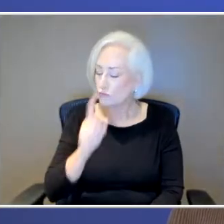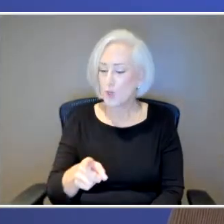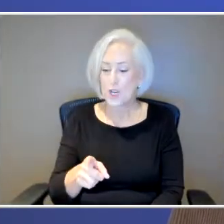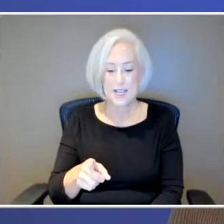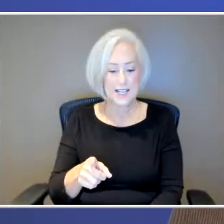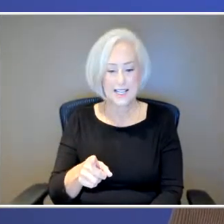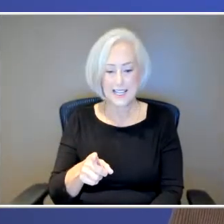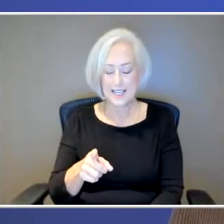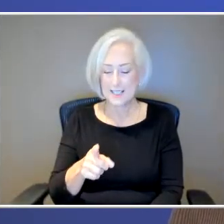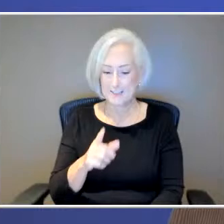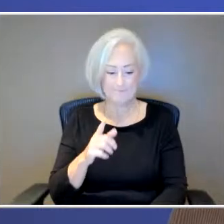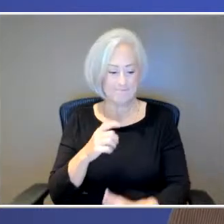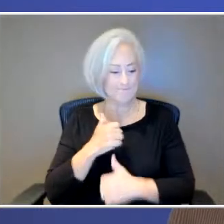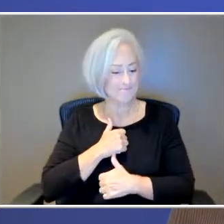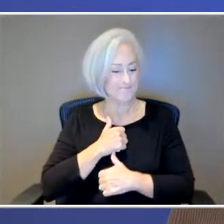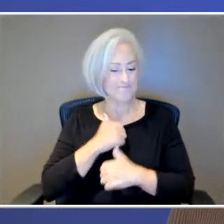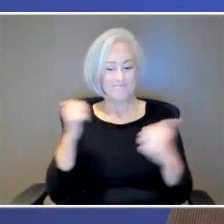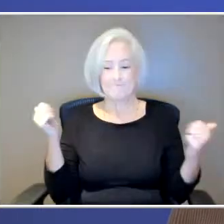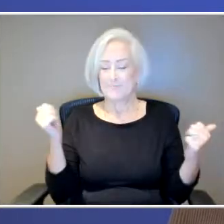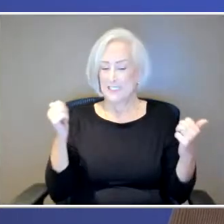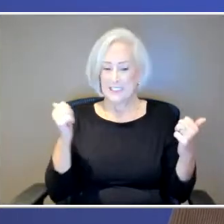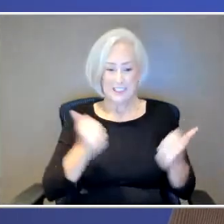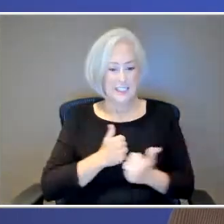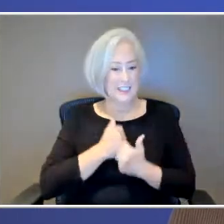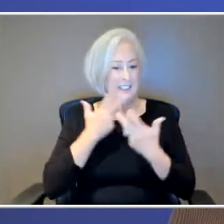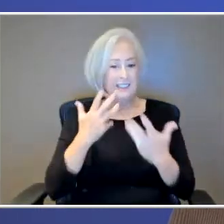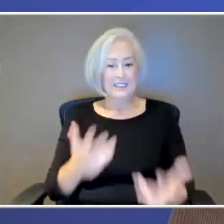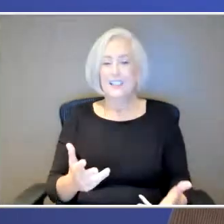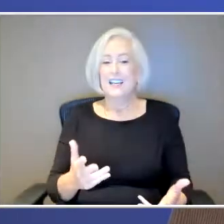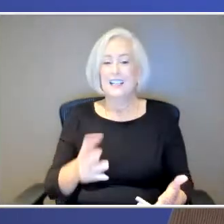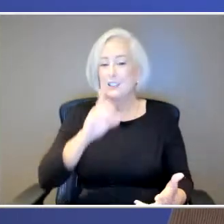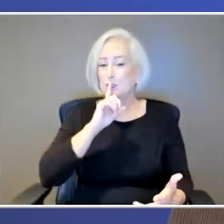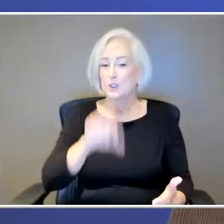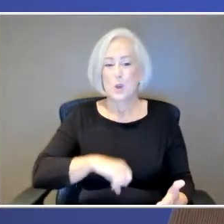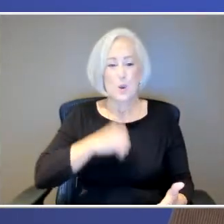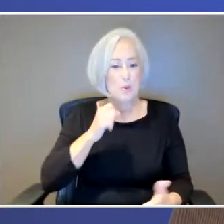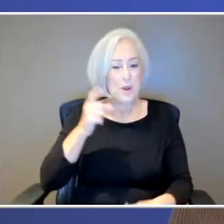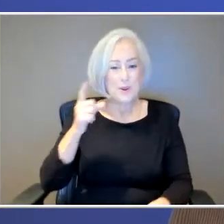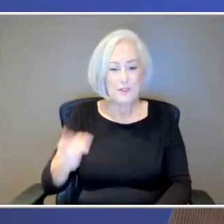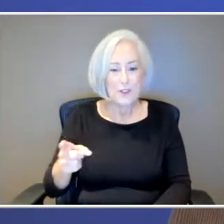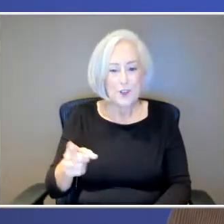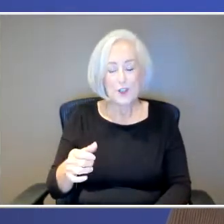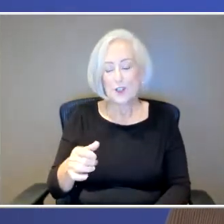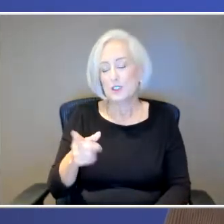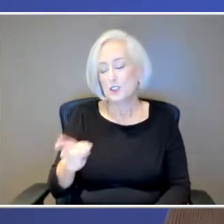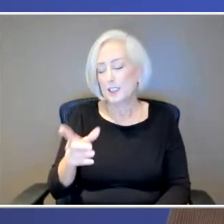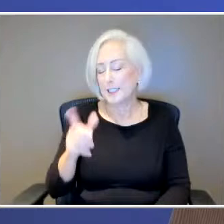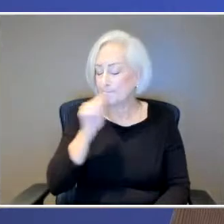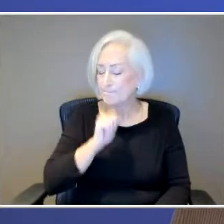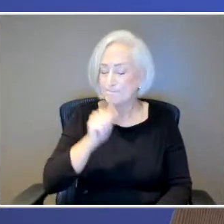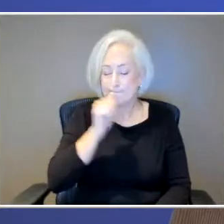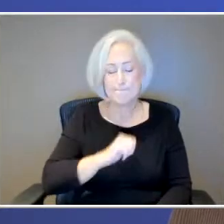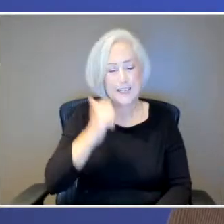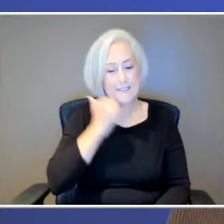I'm so proud of her. She's taken it one day at a time, and she's always been this way as far